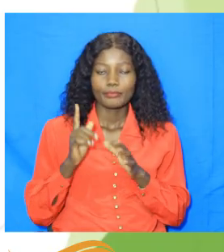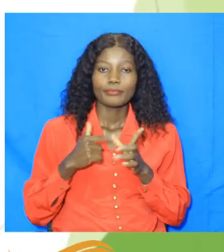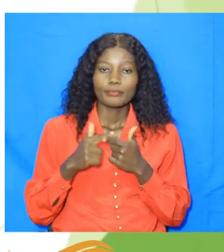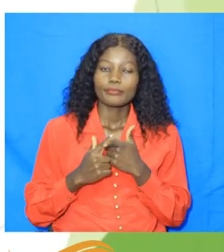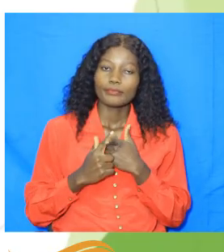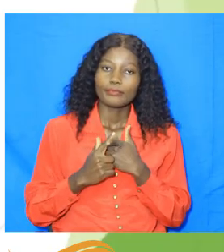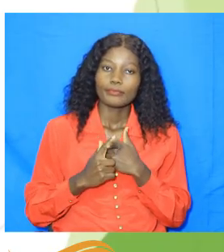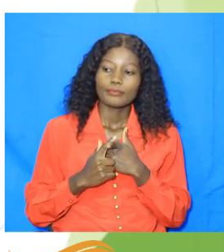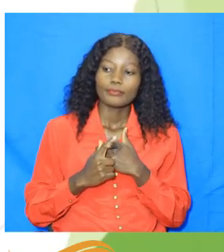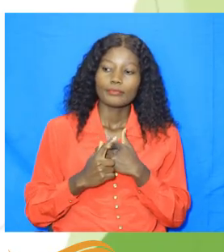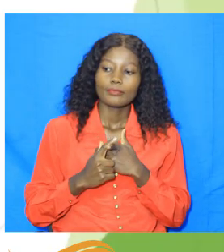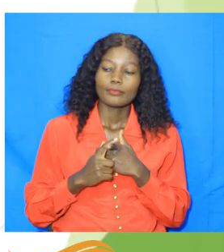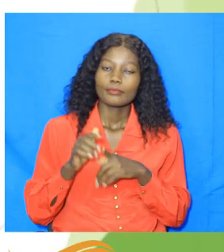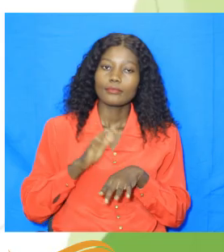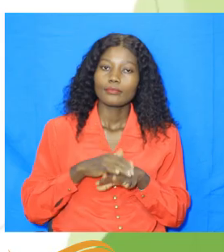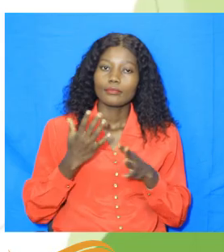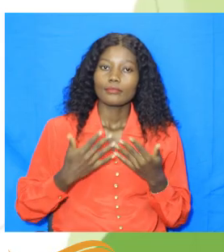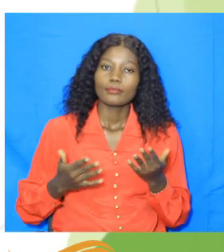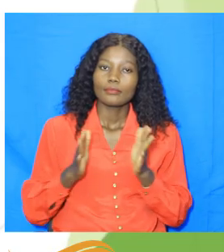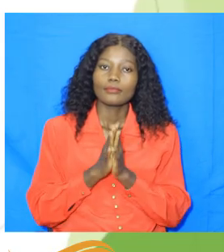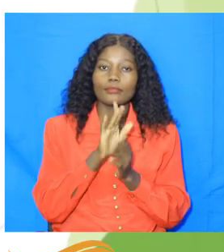Then the good thing with karate is that